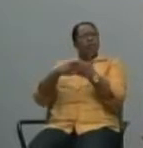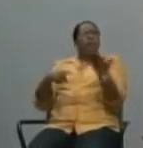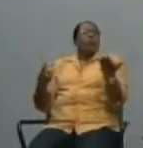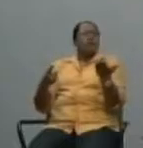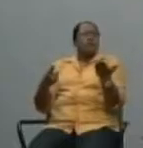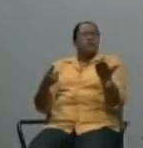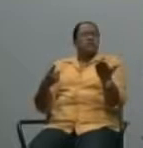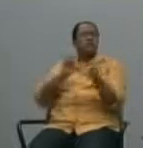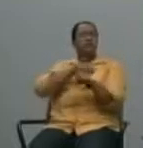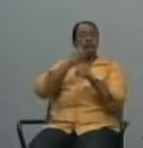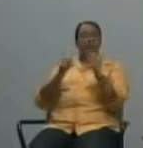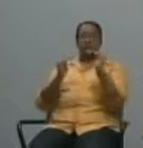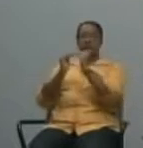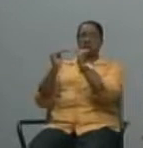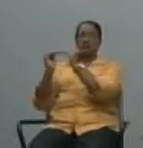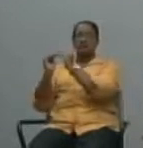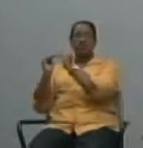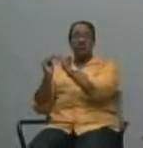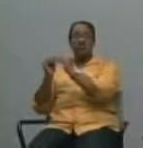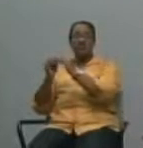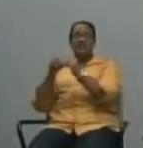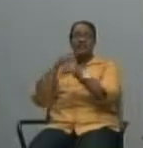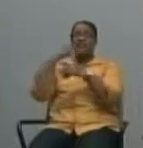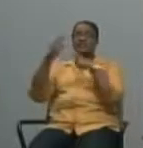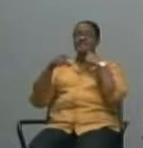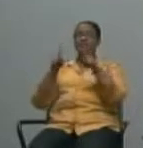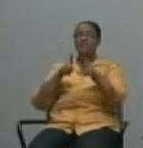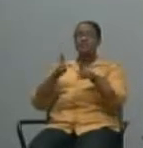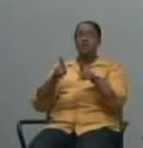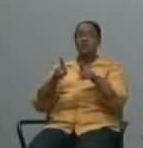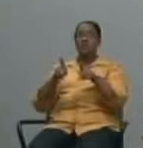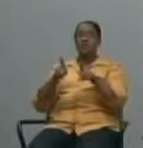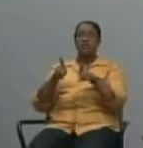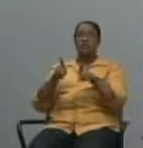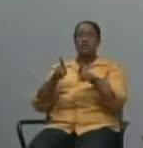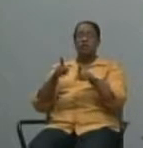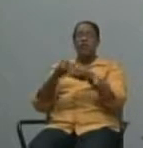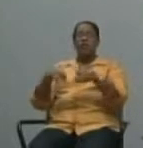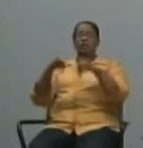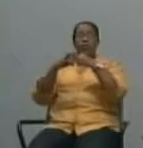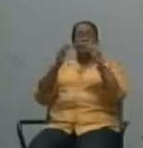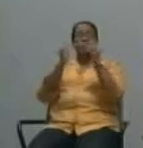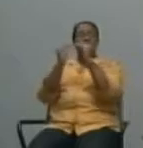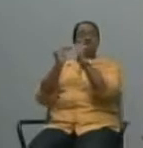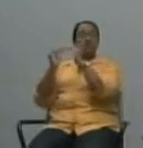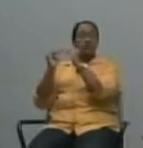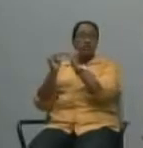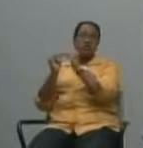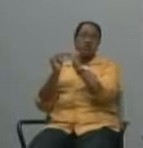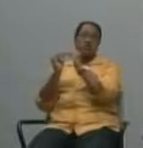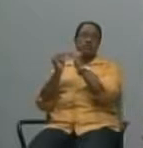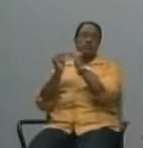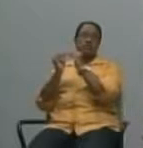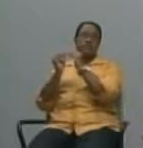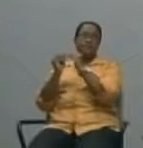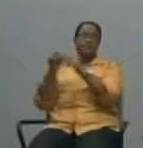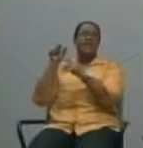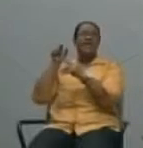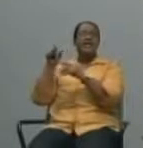The prophet Amos lived nearly 8 centuries before Christ, and yet his